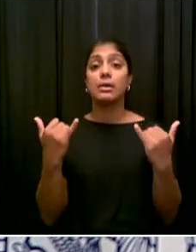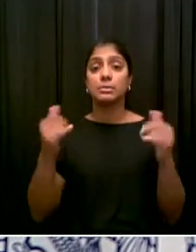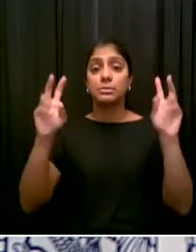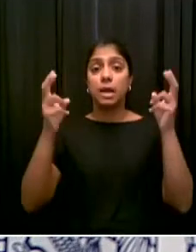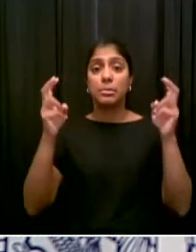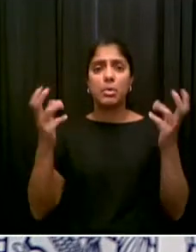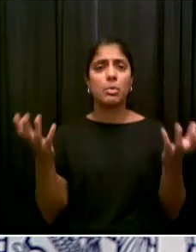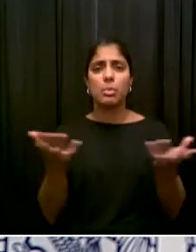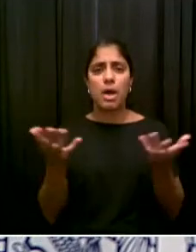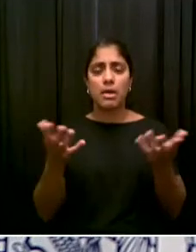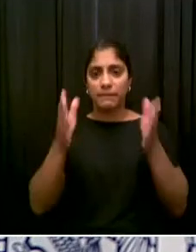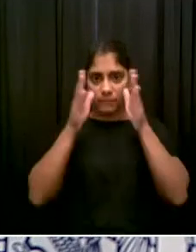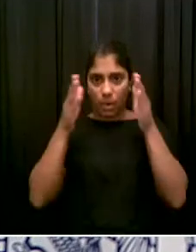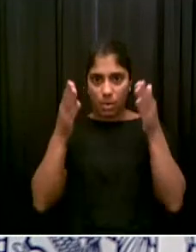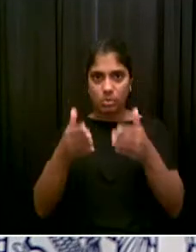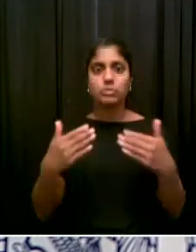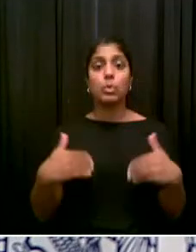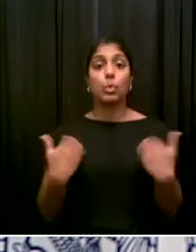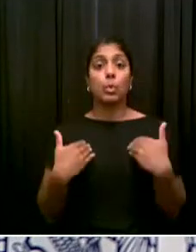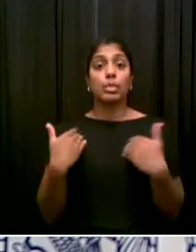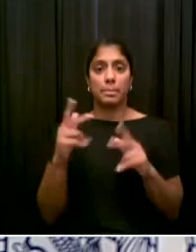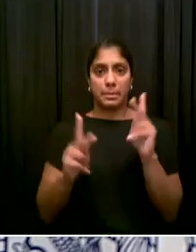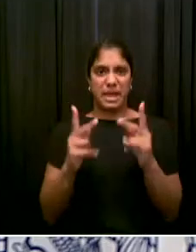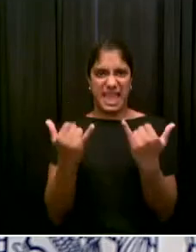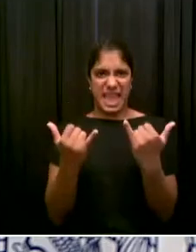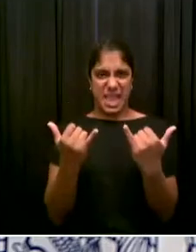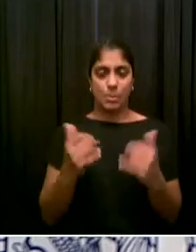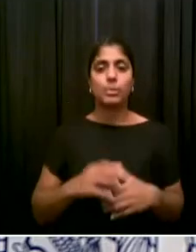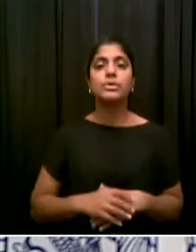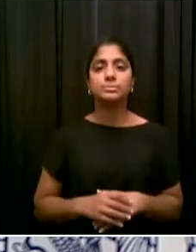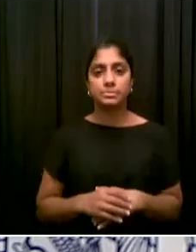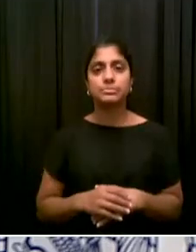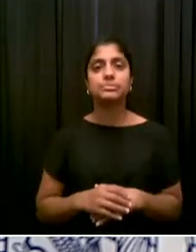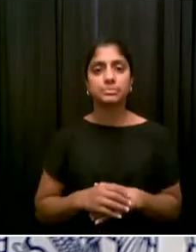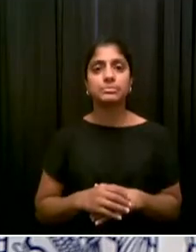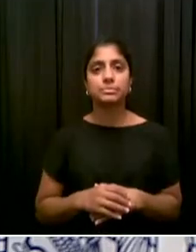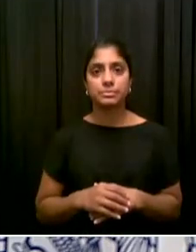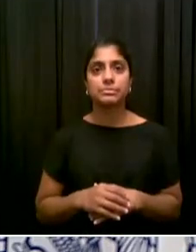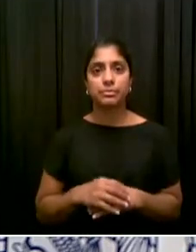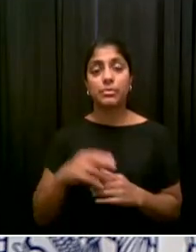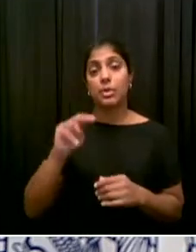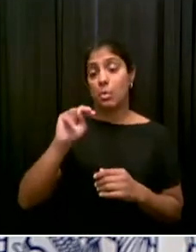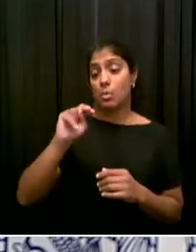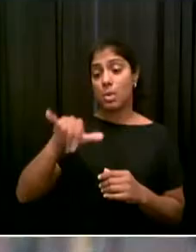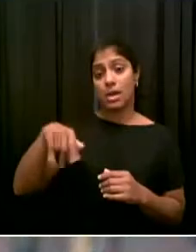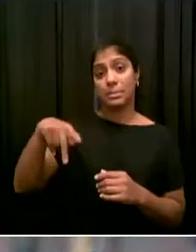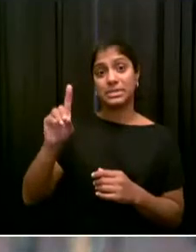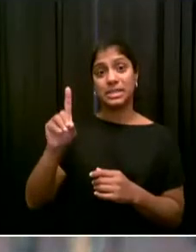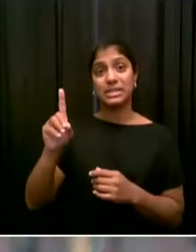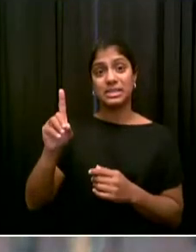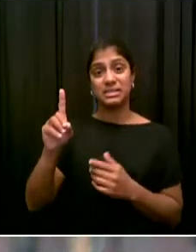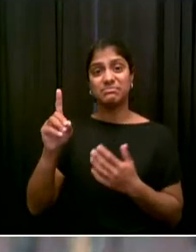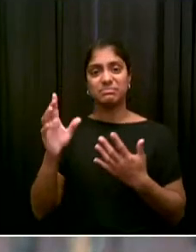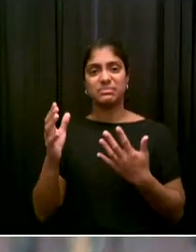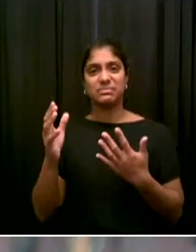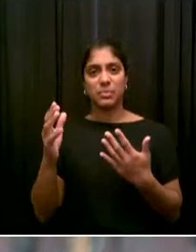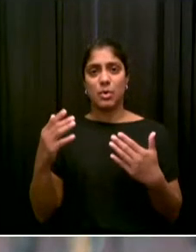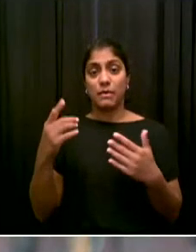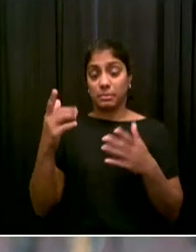the NYPD's approach. We're talking today about Kids First, NYPD Kids First, a new initiative, and